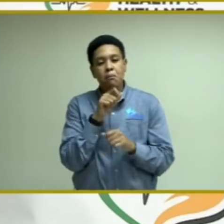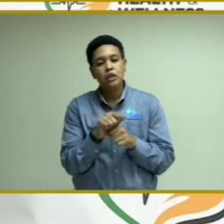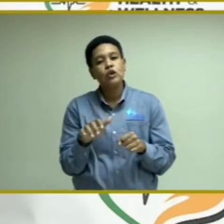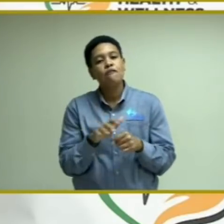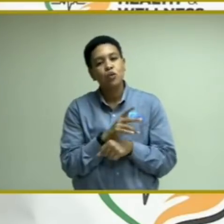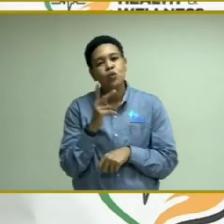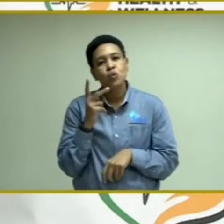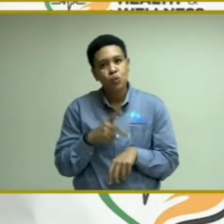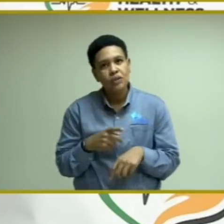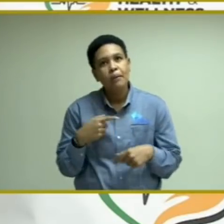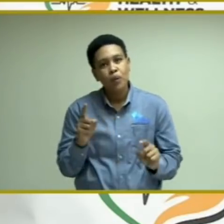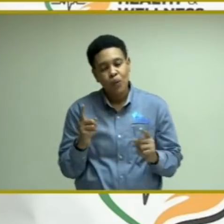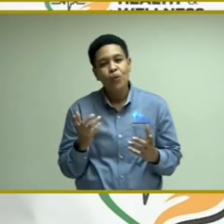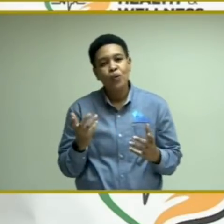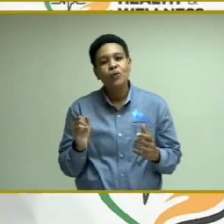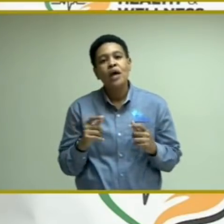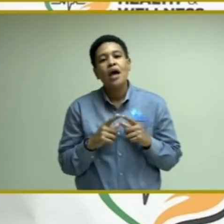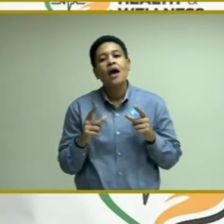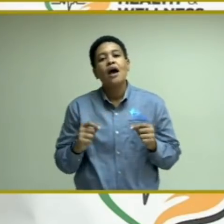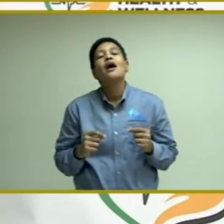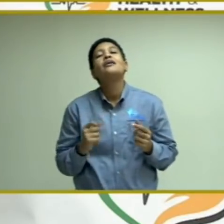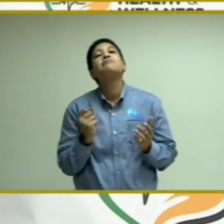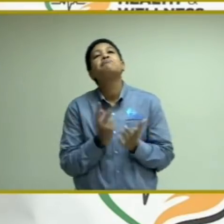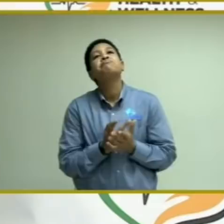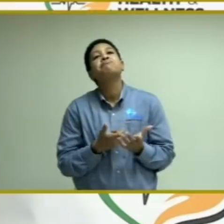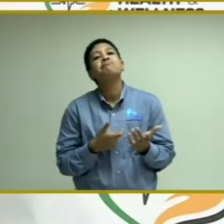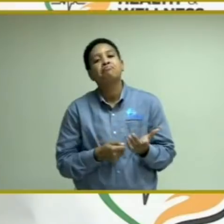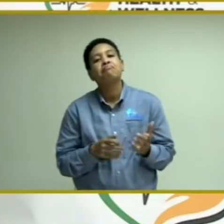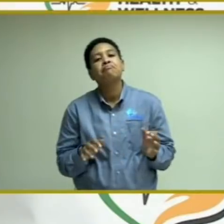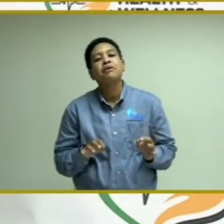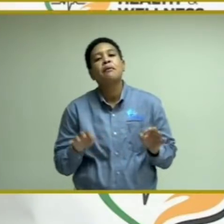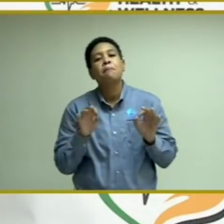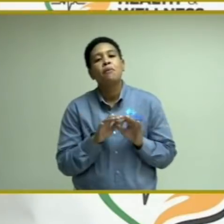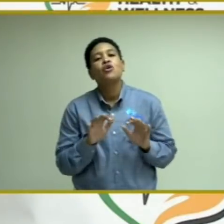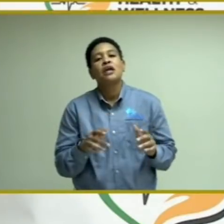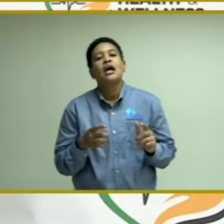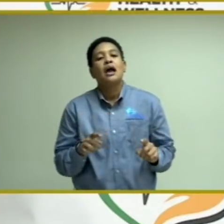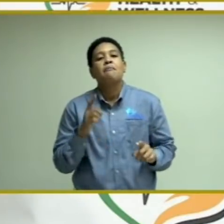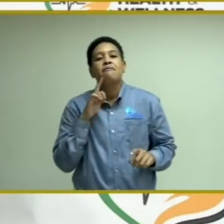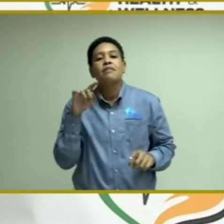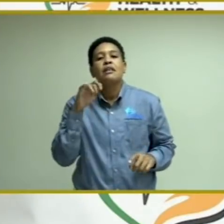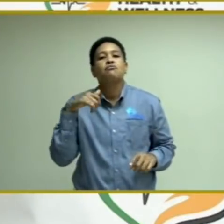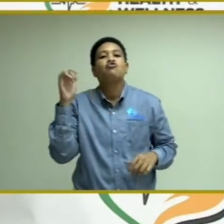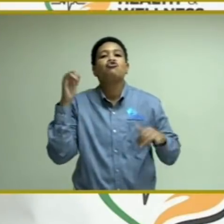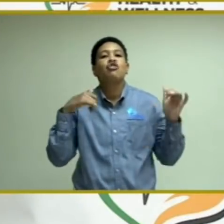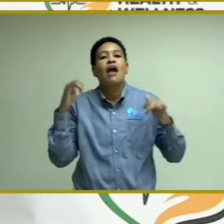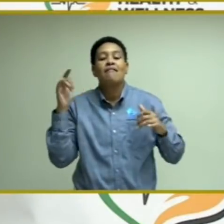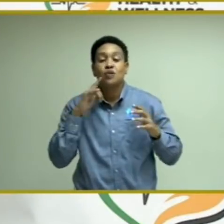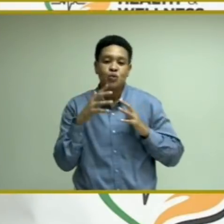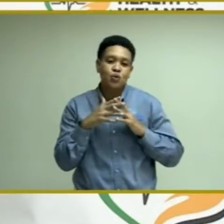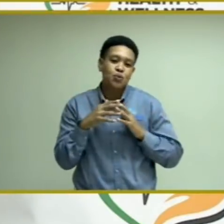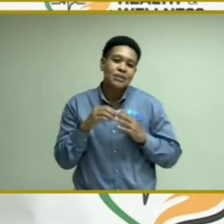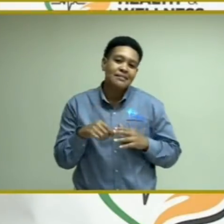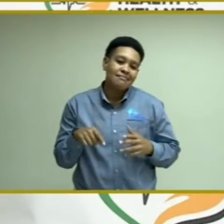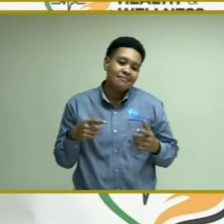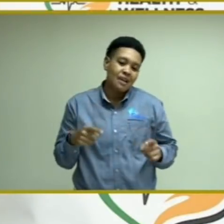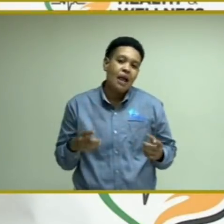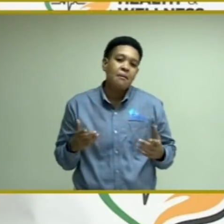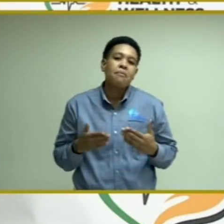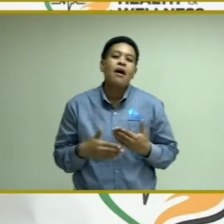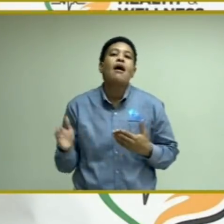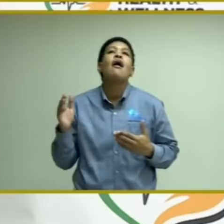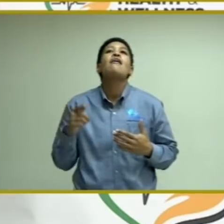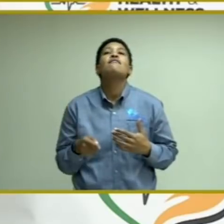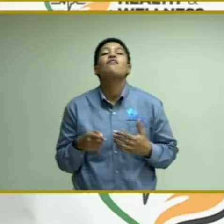vaccine, so that card becomes important for them to travel to the US in this instance after